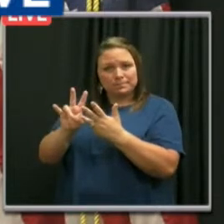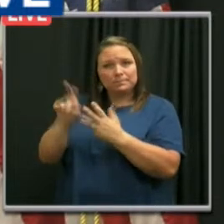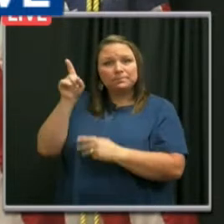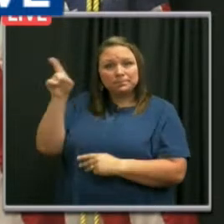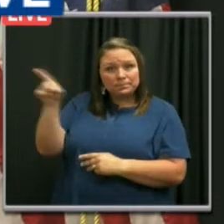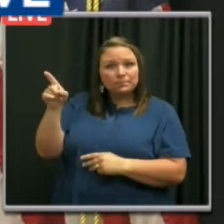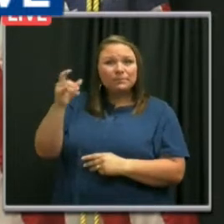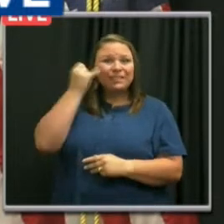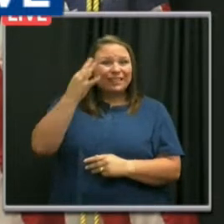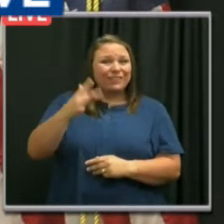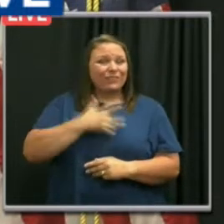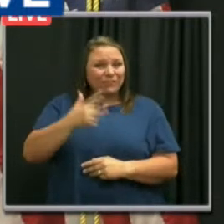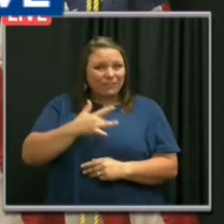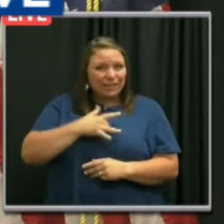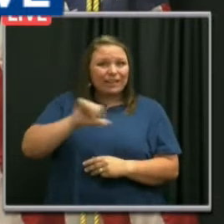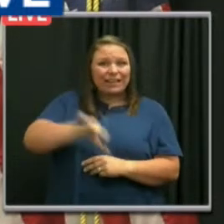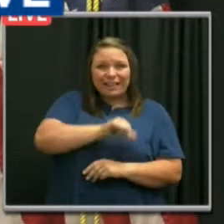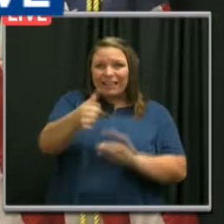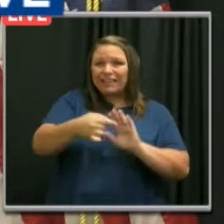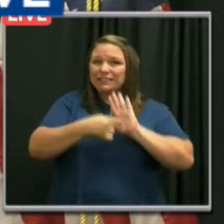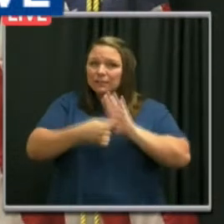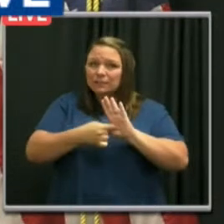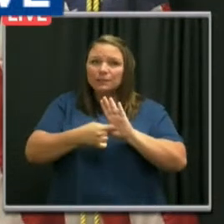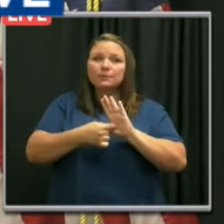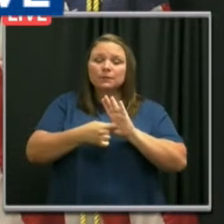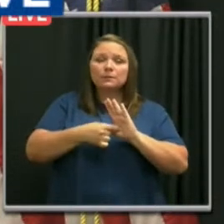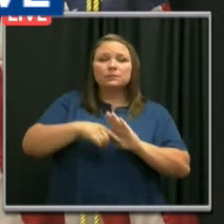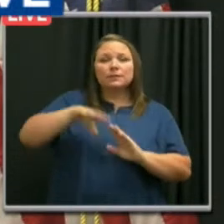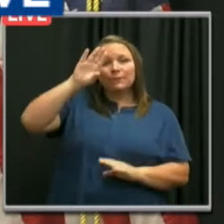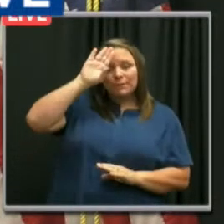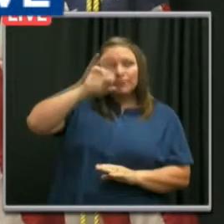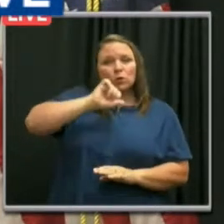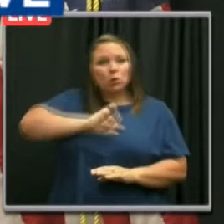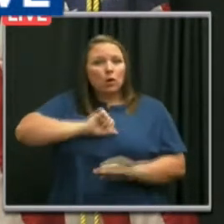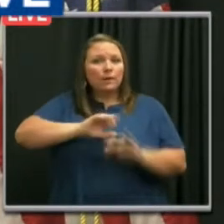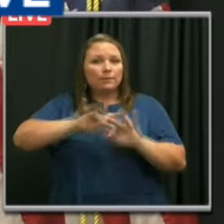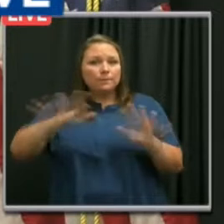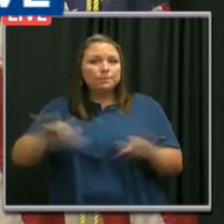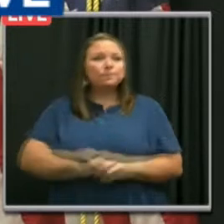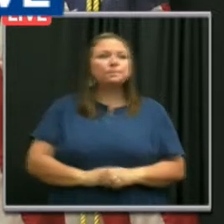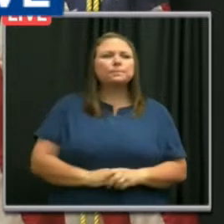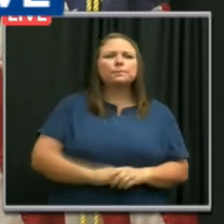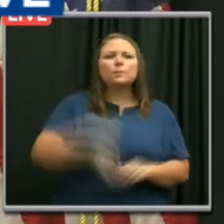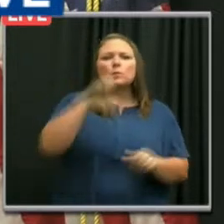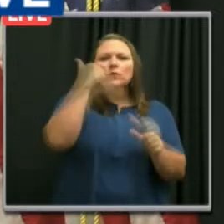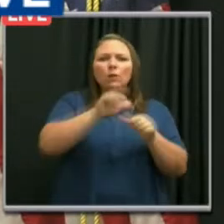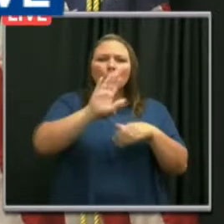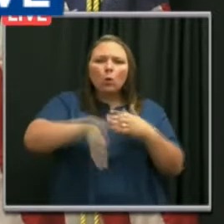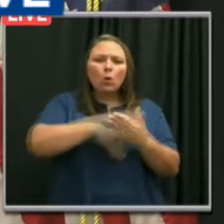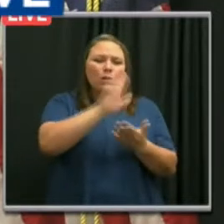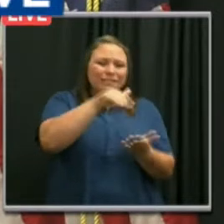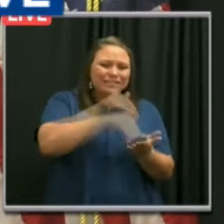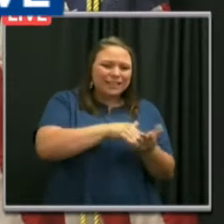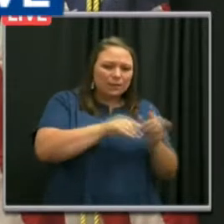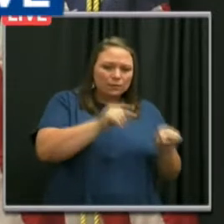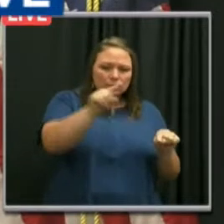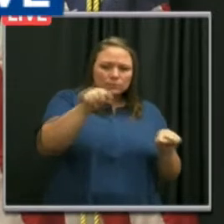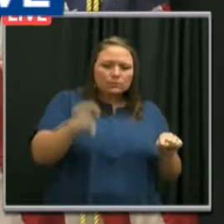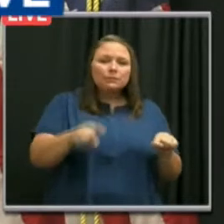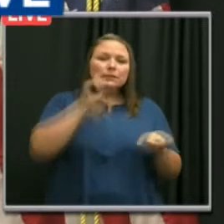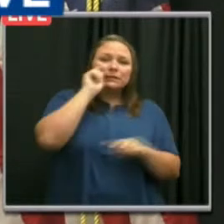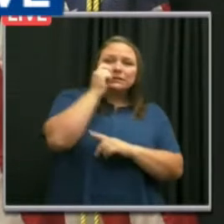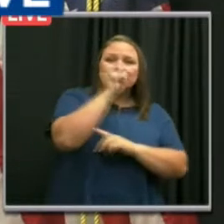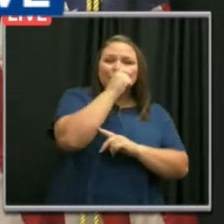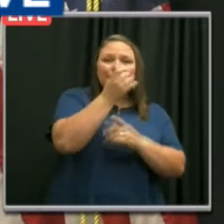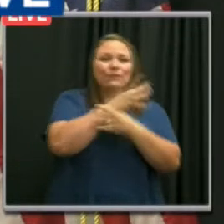615-862-7777 if you are exhibiting symptoms of COVID-19. Remember, all assessments and COVID-19 tests are free of charge